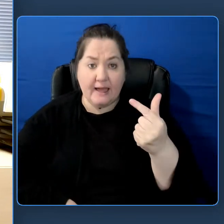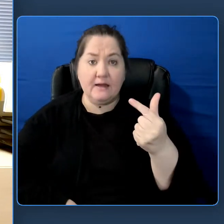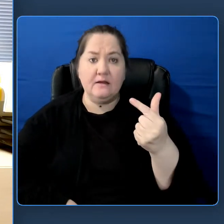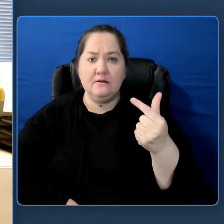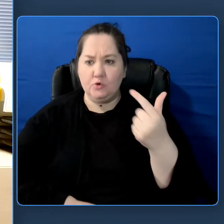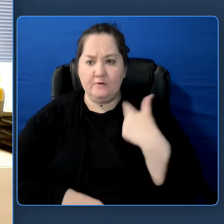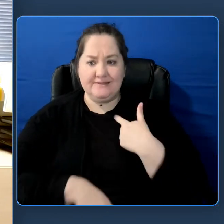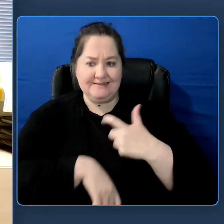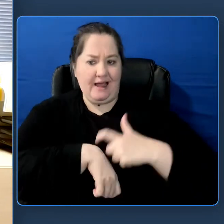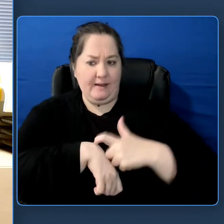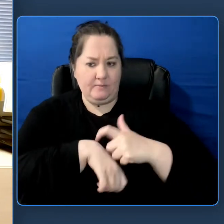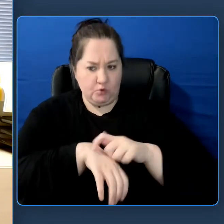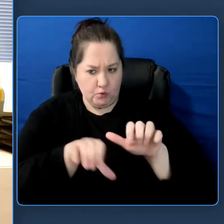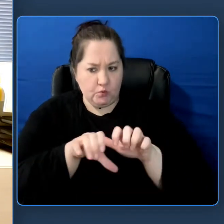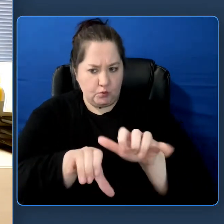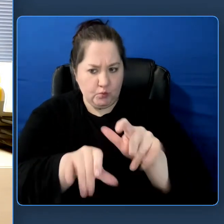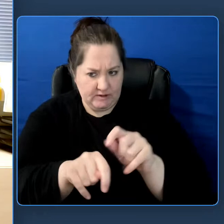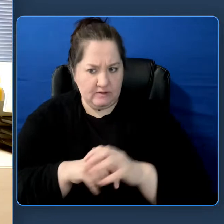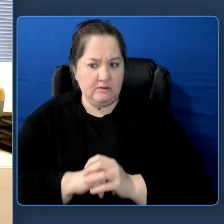just take the time to do it.